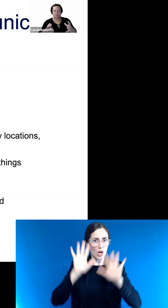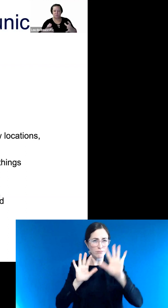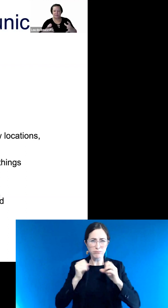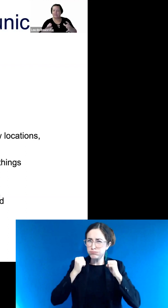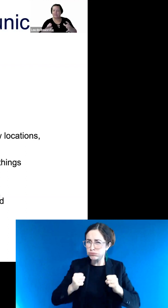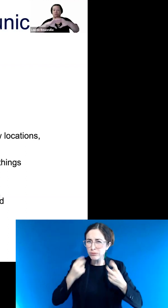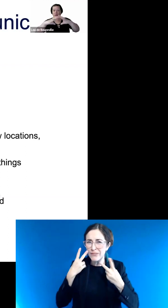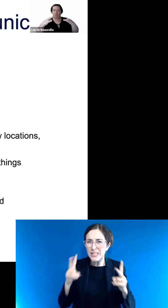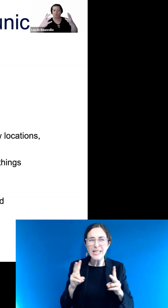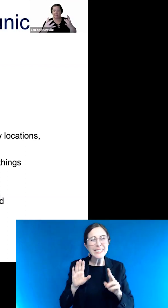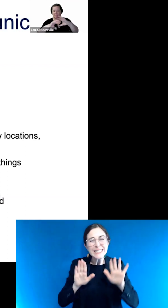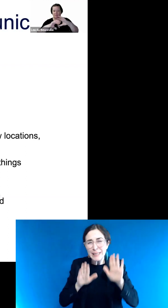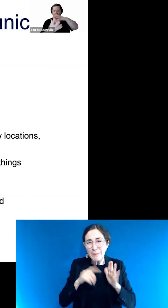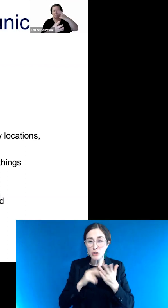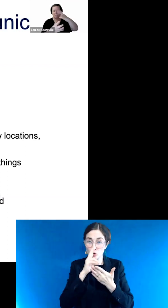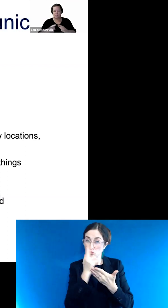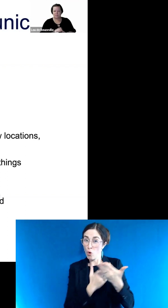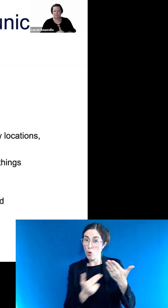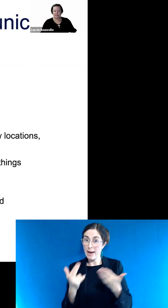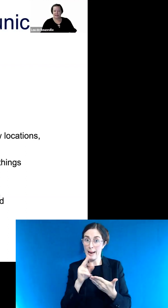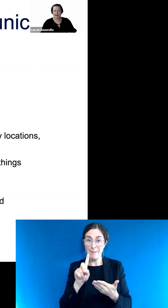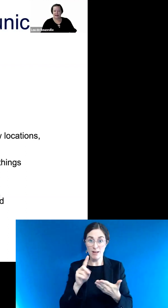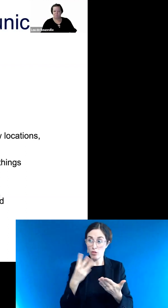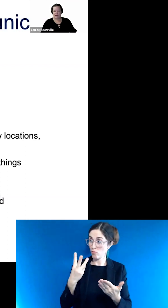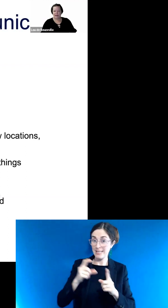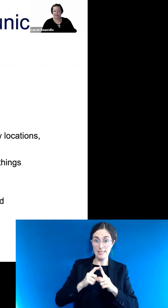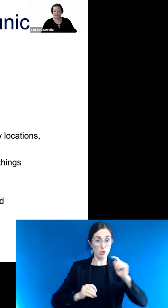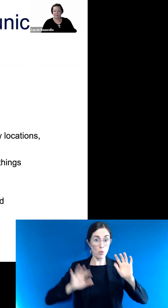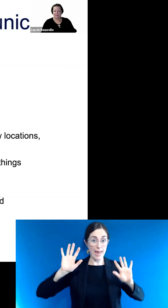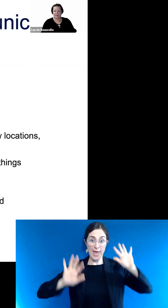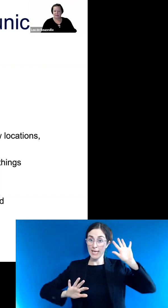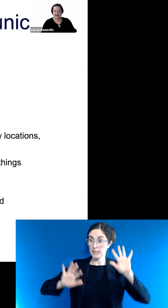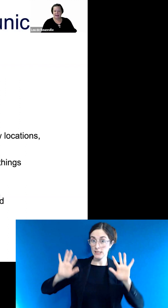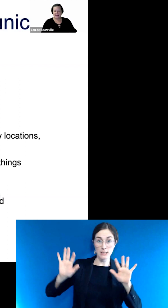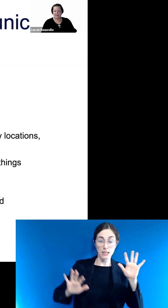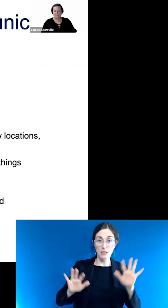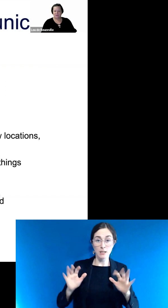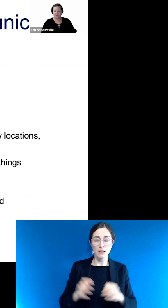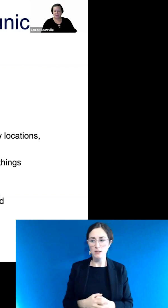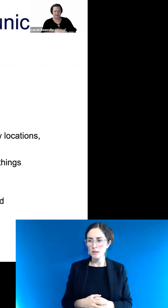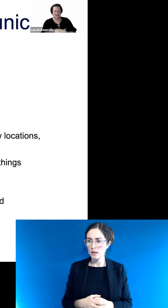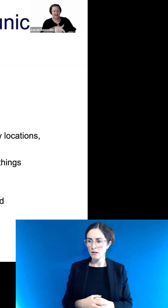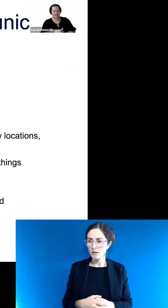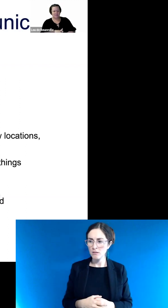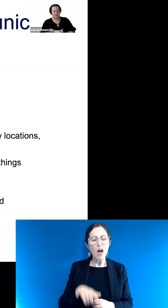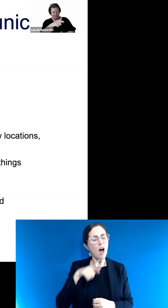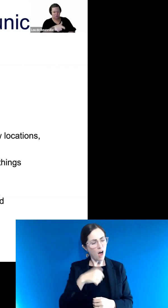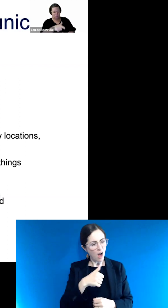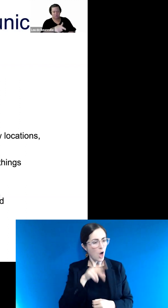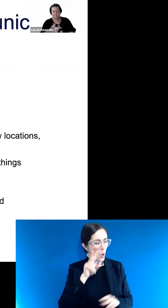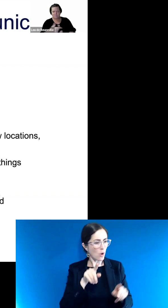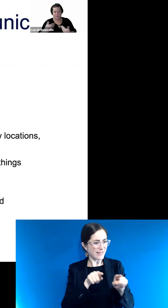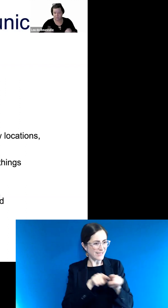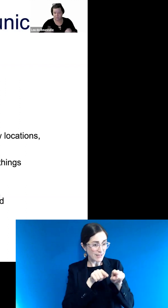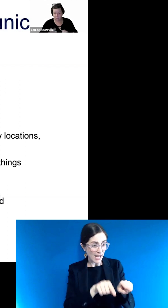very visual. It's like drawing in 3 dimensions with hands. And you go, oh yeah, that looks like that. Of